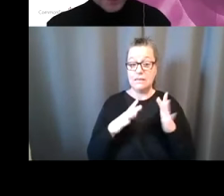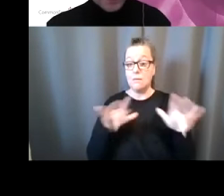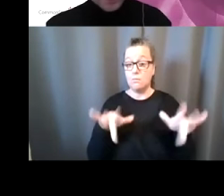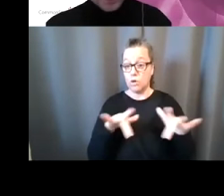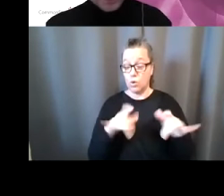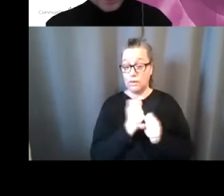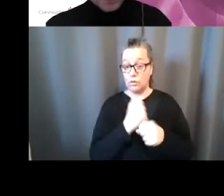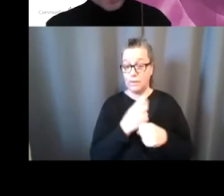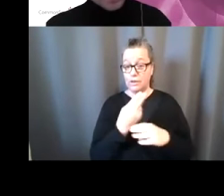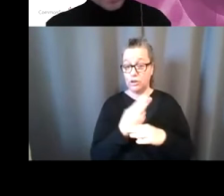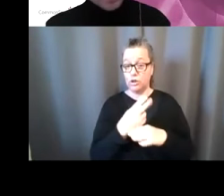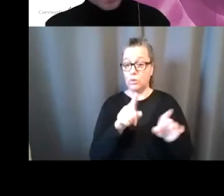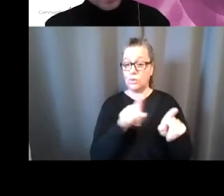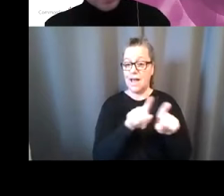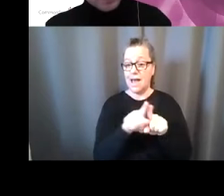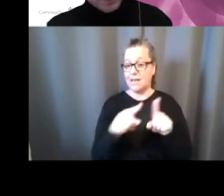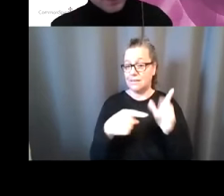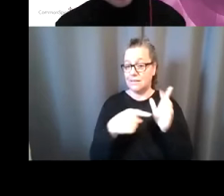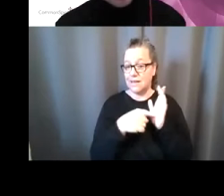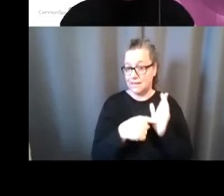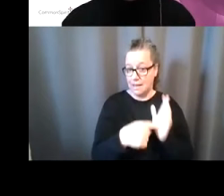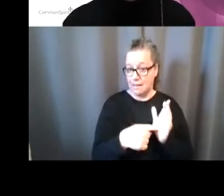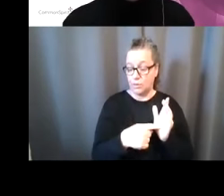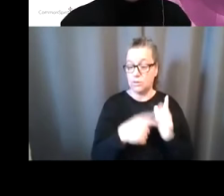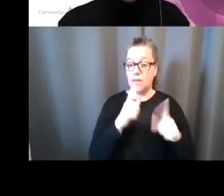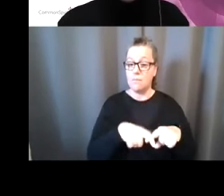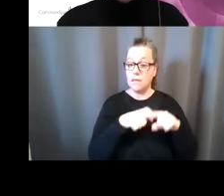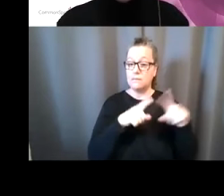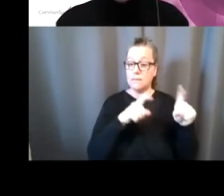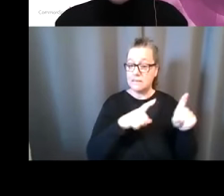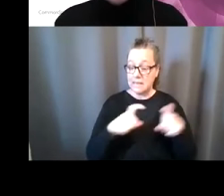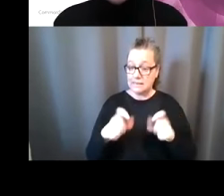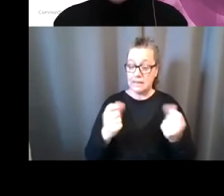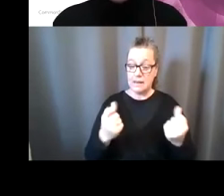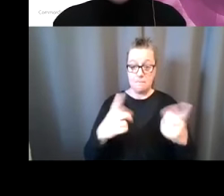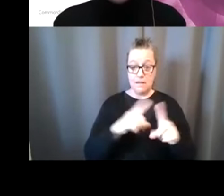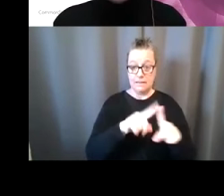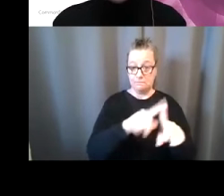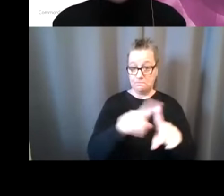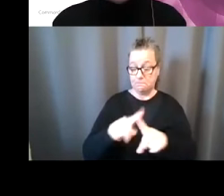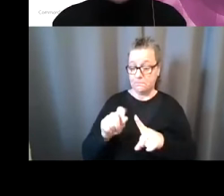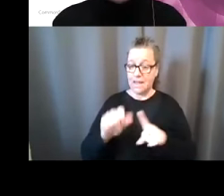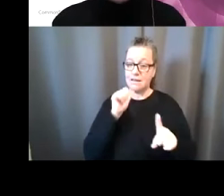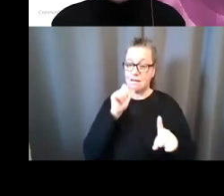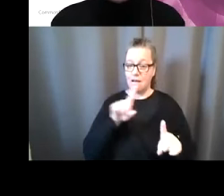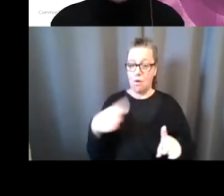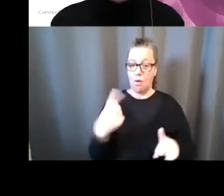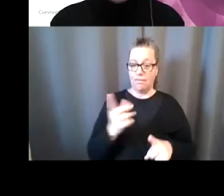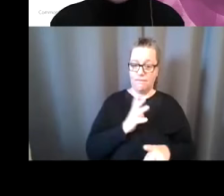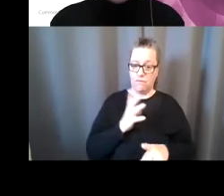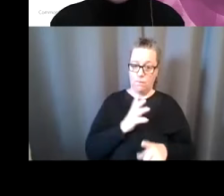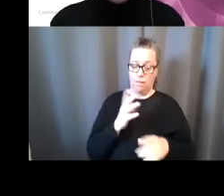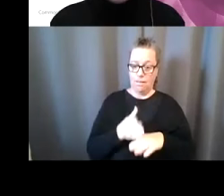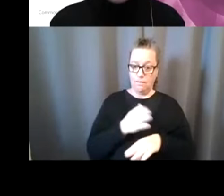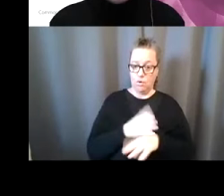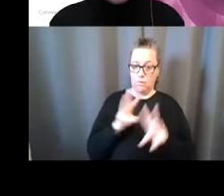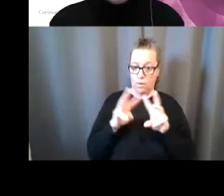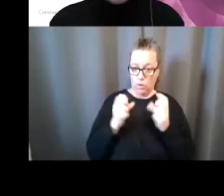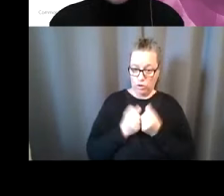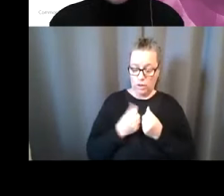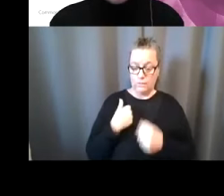use as examples. The pauses have been tested in multiple settings and not just on formal improvement workshops. We also